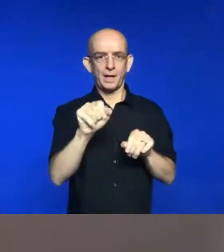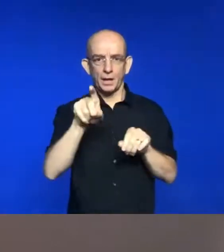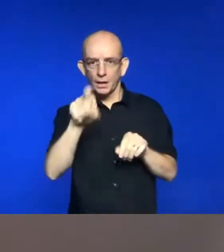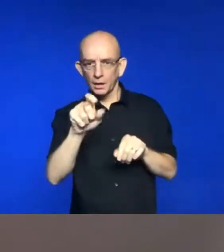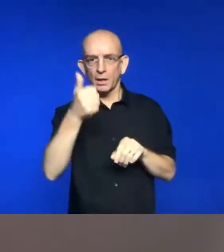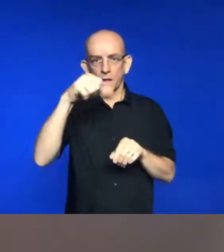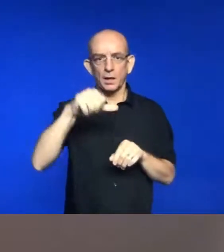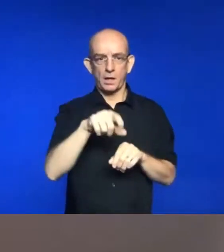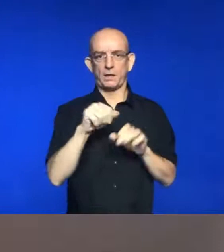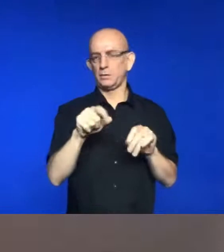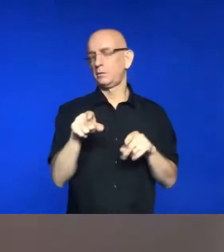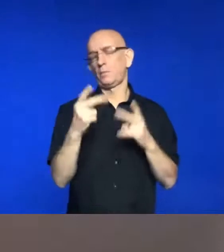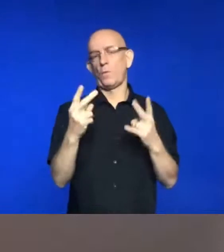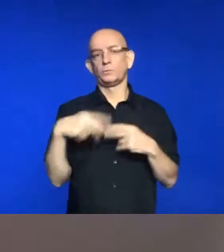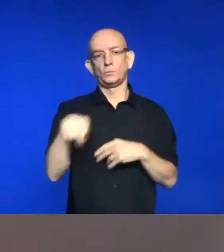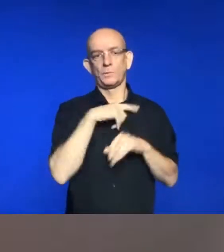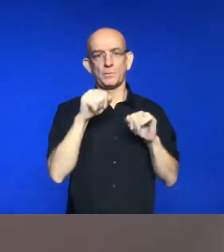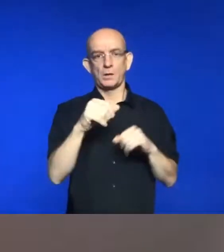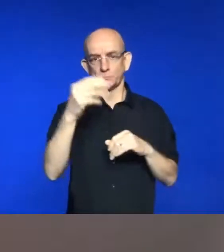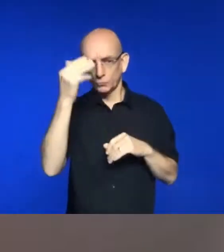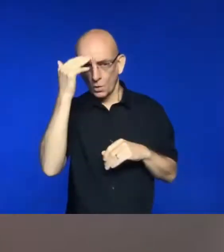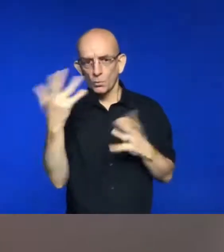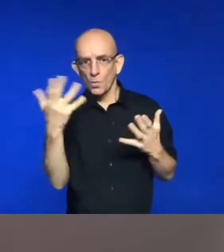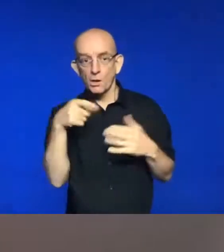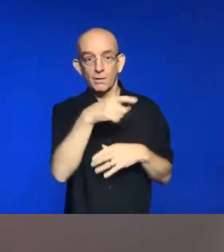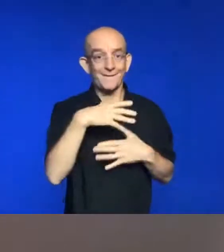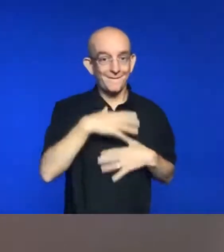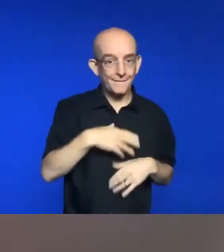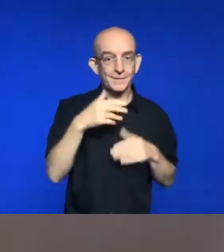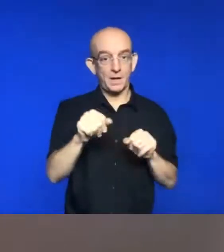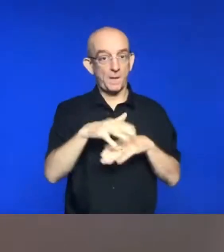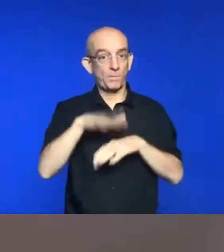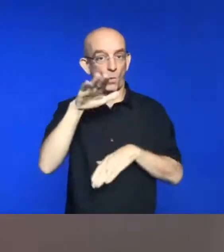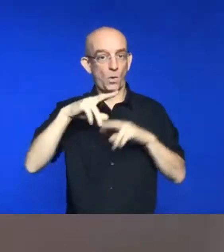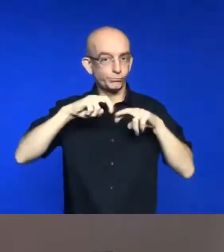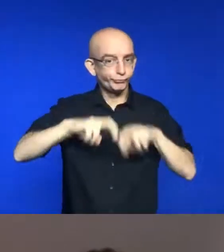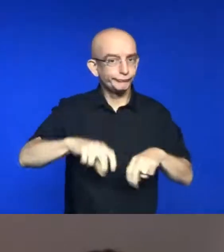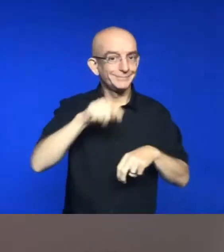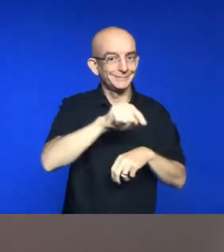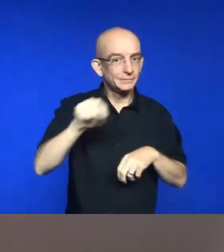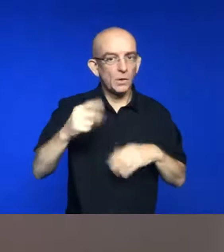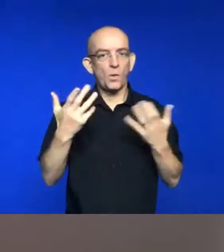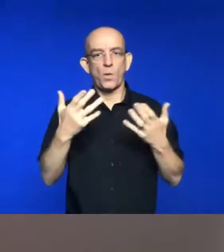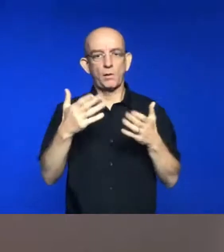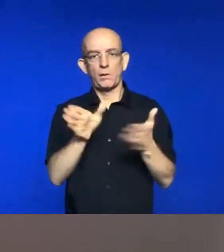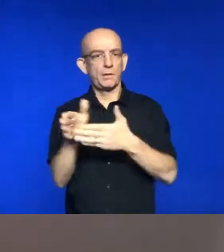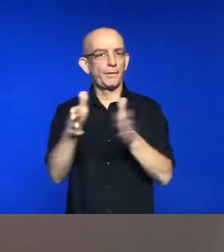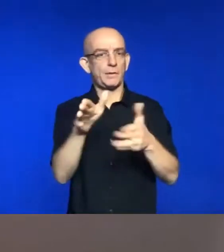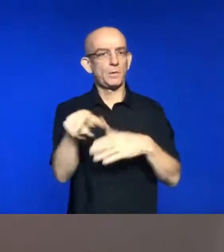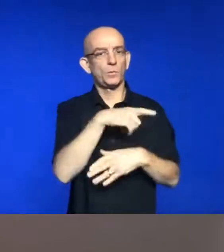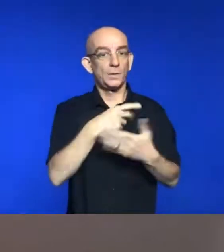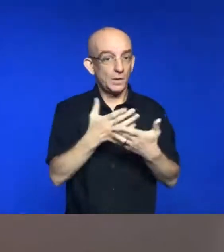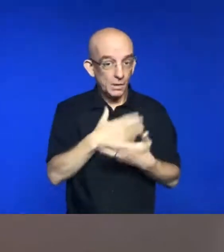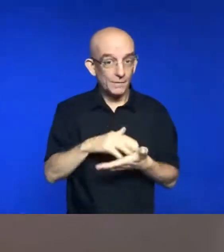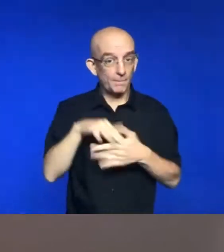if you would need more information or not on a certain topics. Let's now move to the